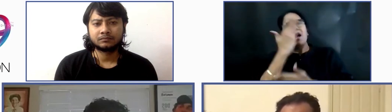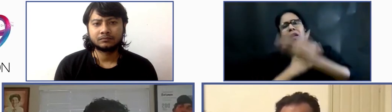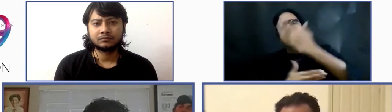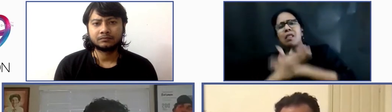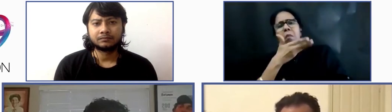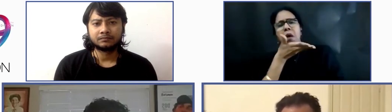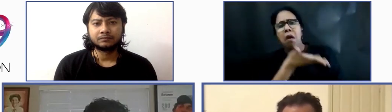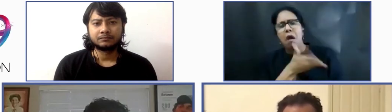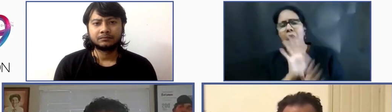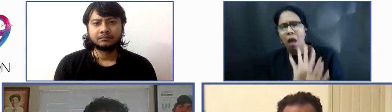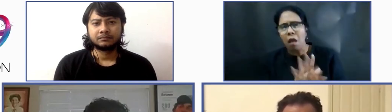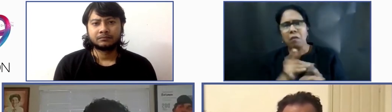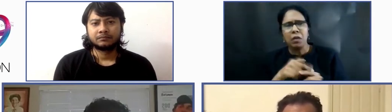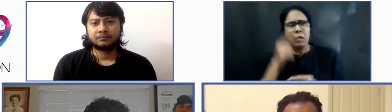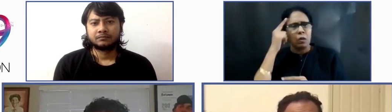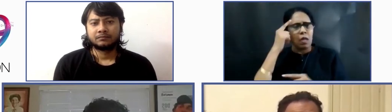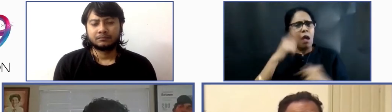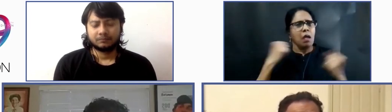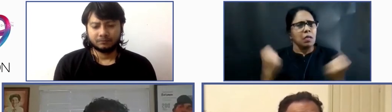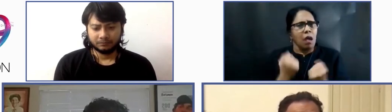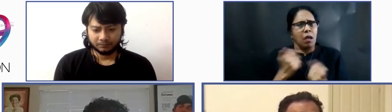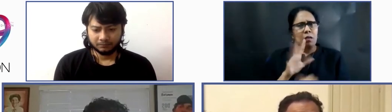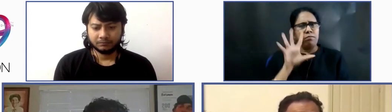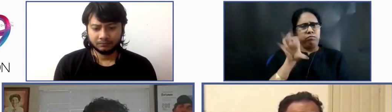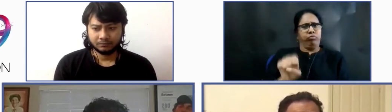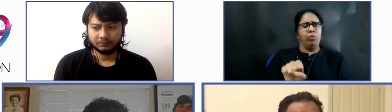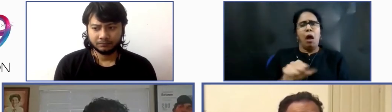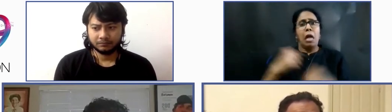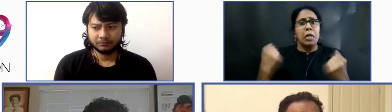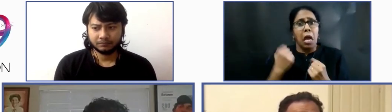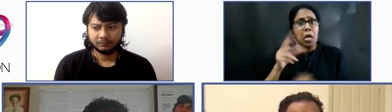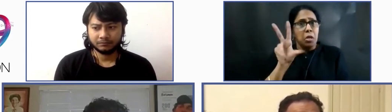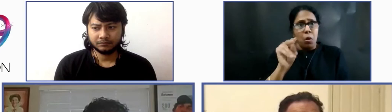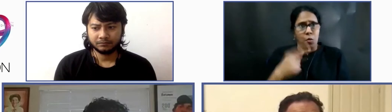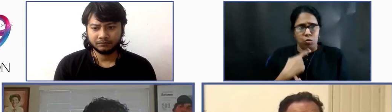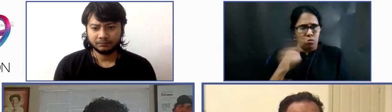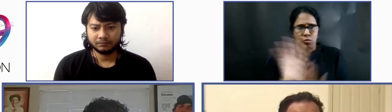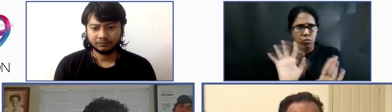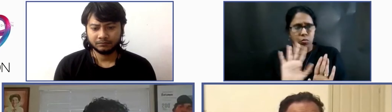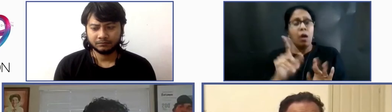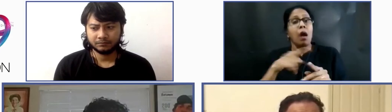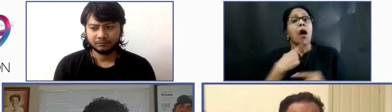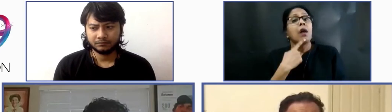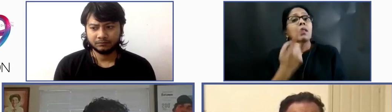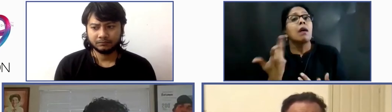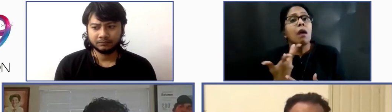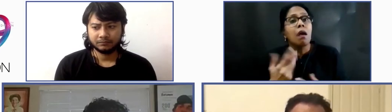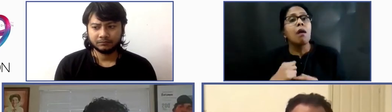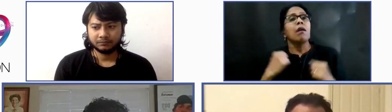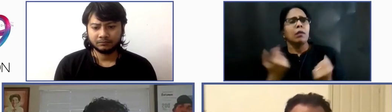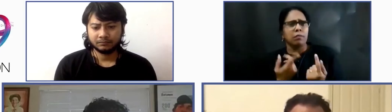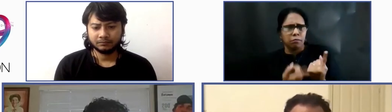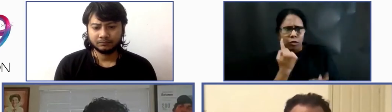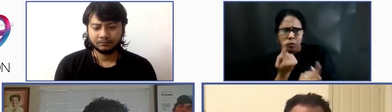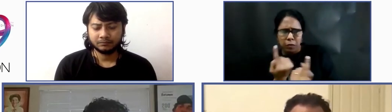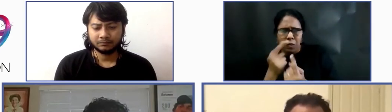we shouldn't keep trying to identify them. But I would say that what we need to do when we examine their